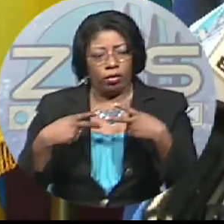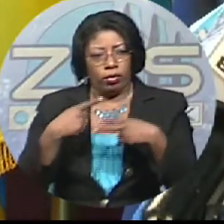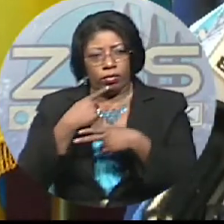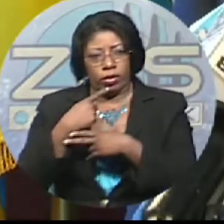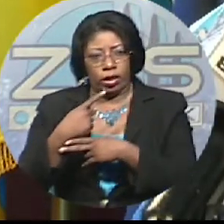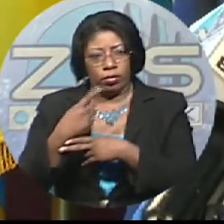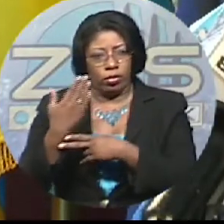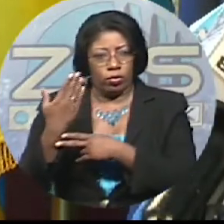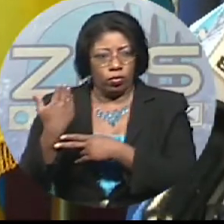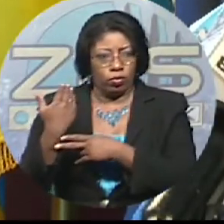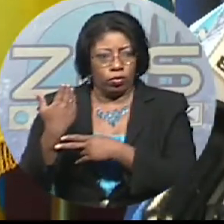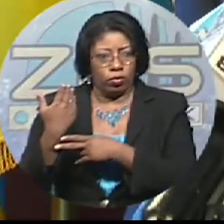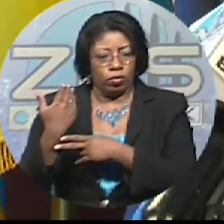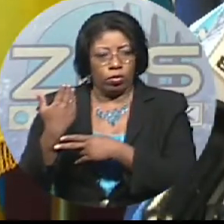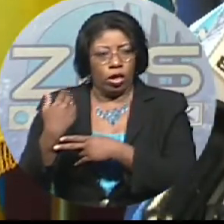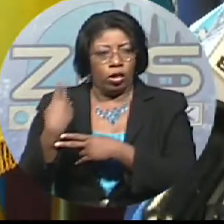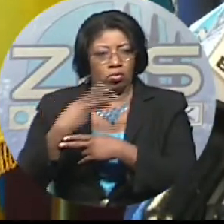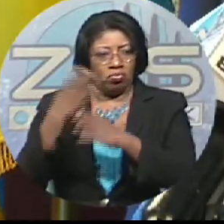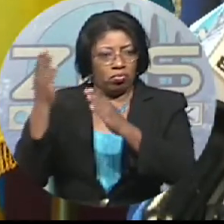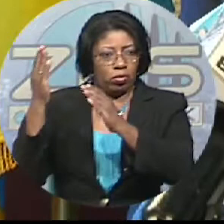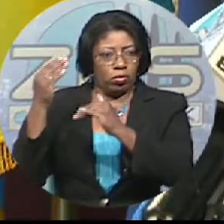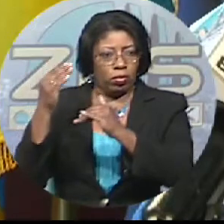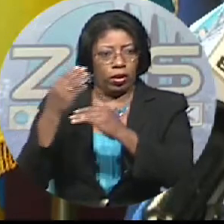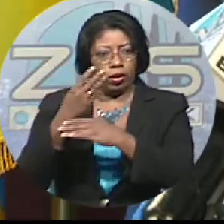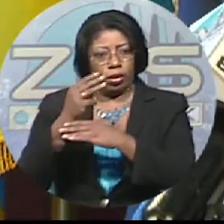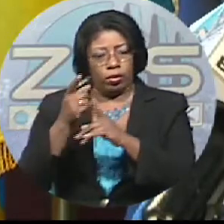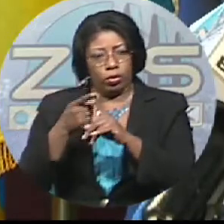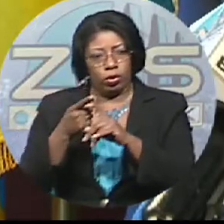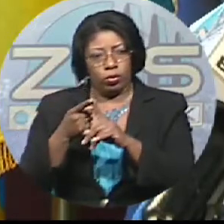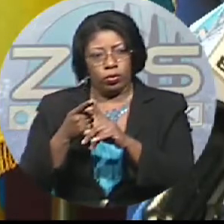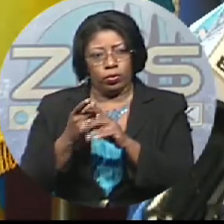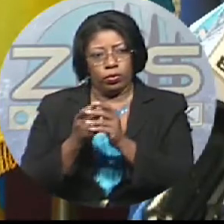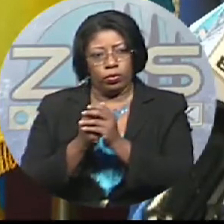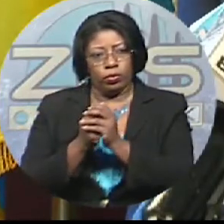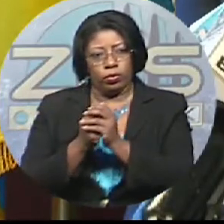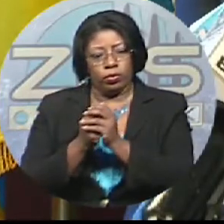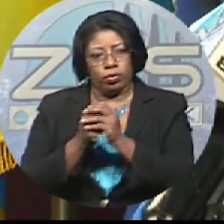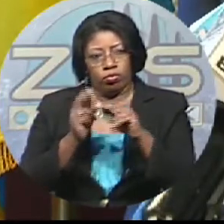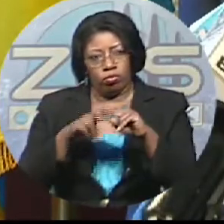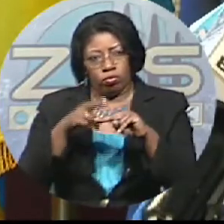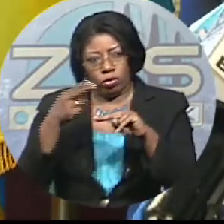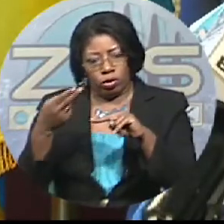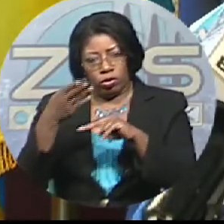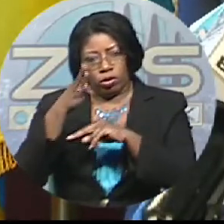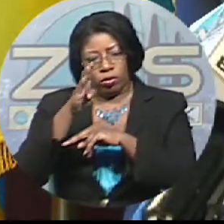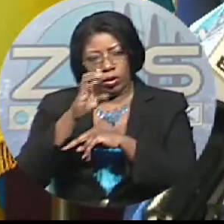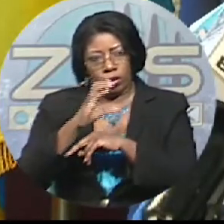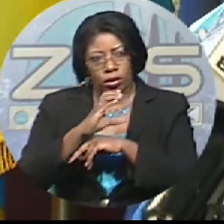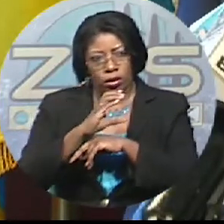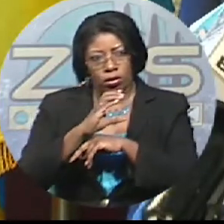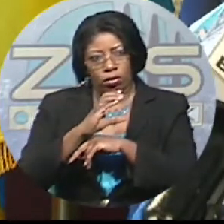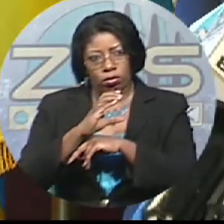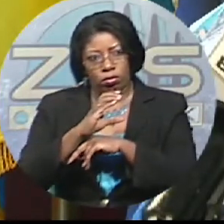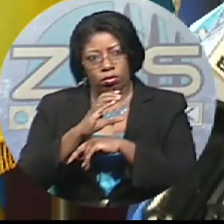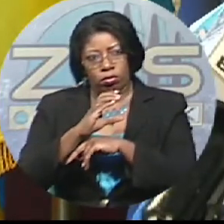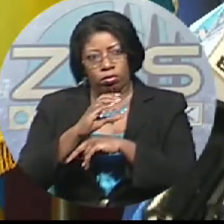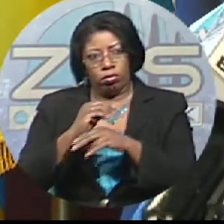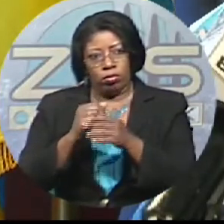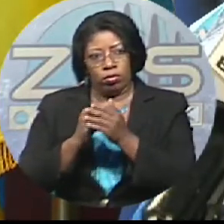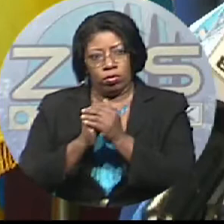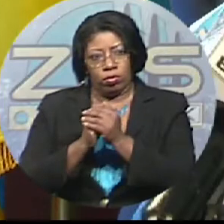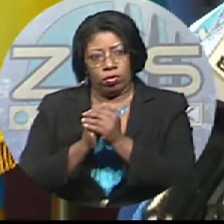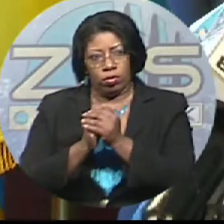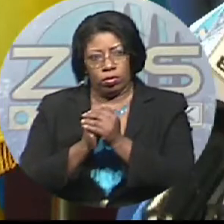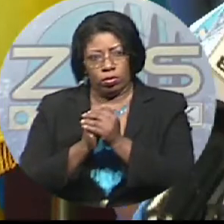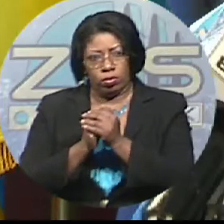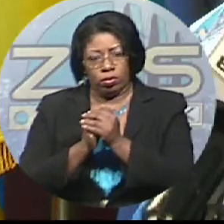indicated is that we don't expect them to downsize BEC otherwise than through the